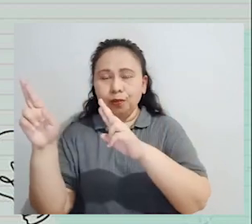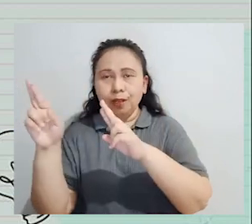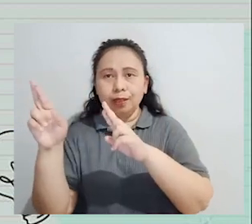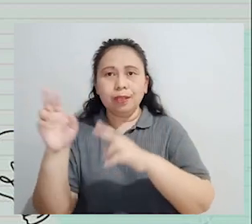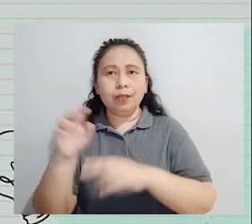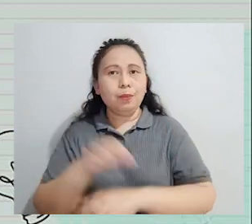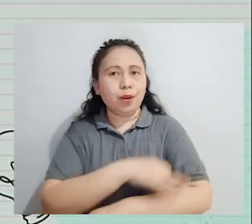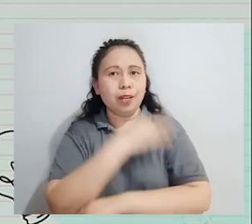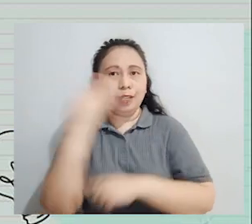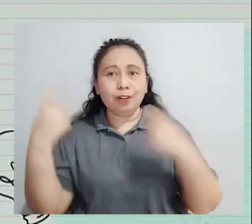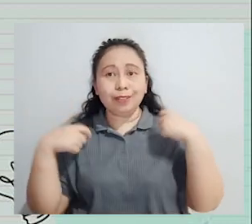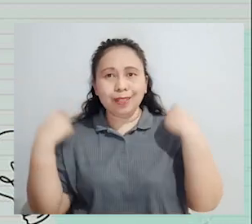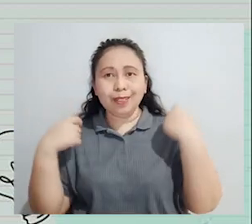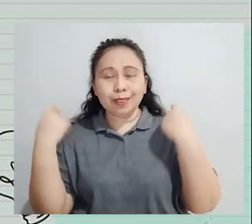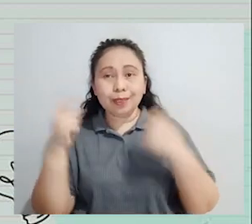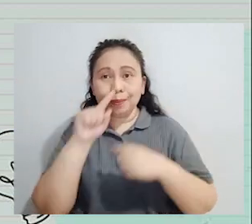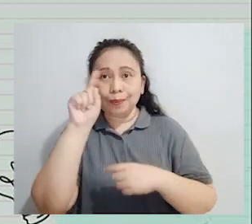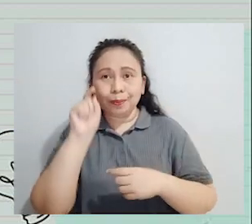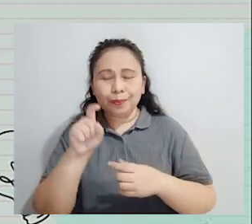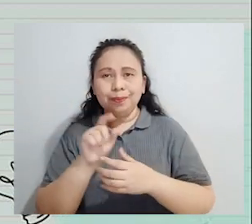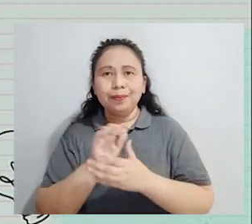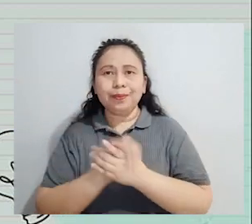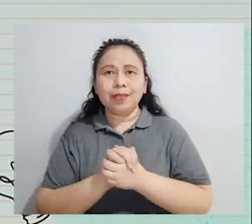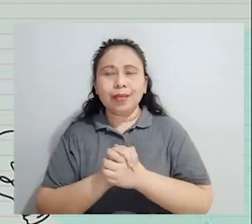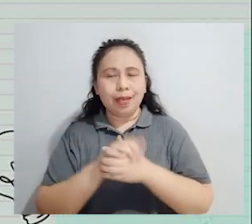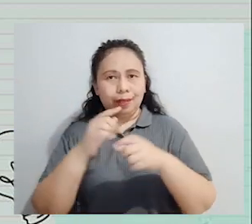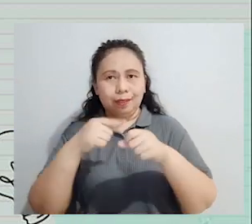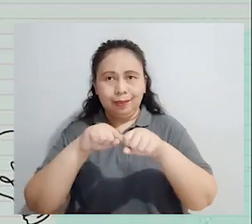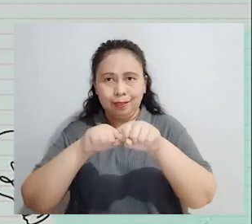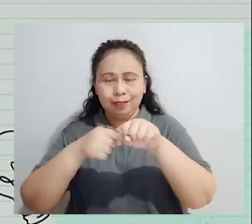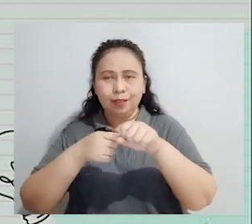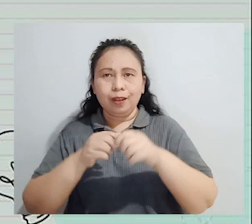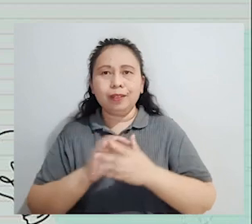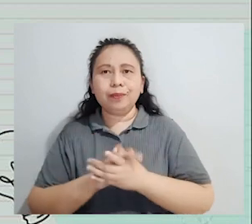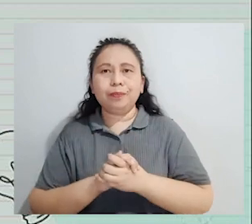Nandina teens? Let's start!